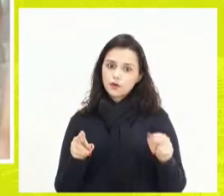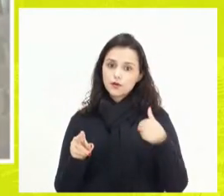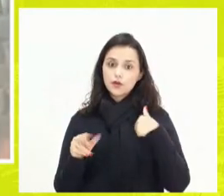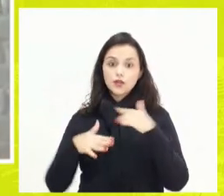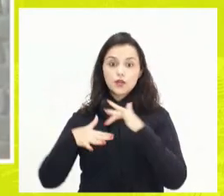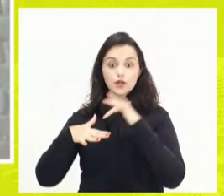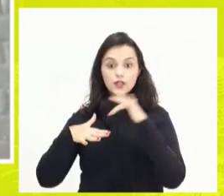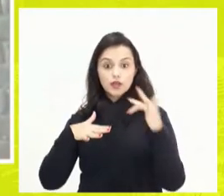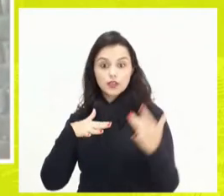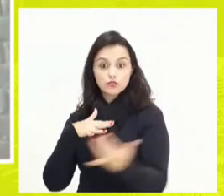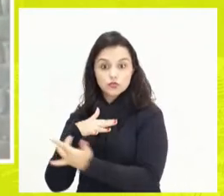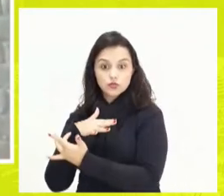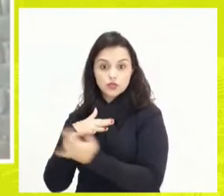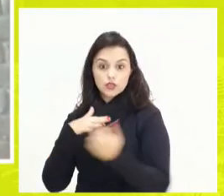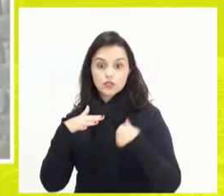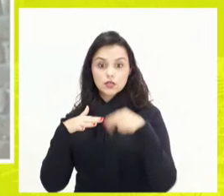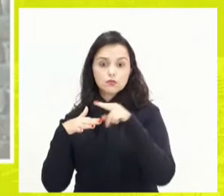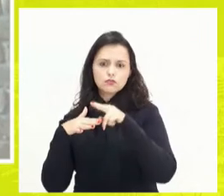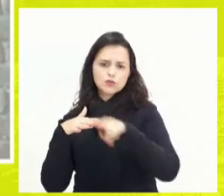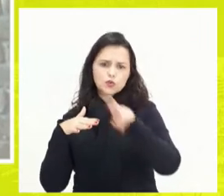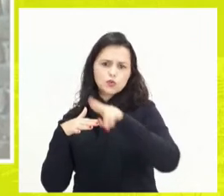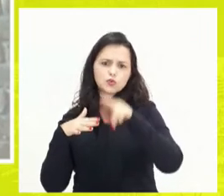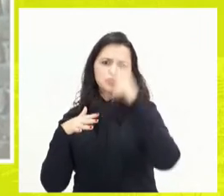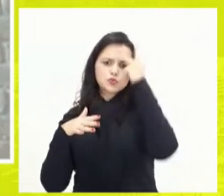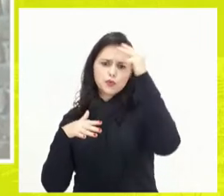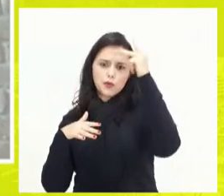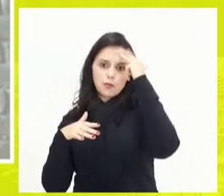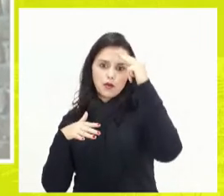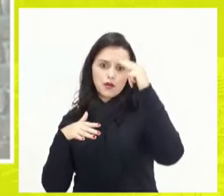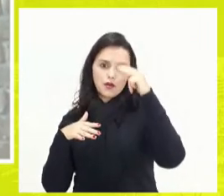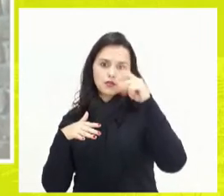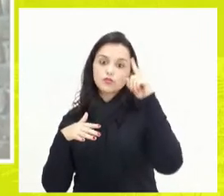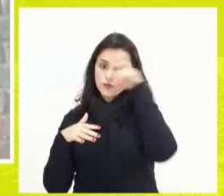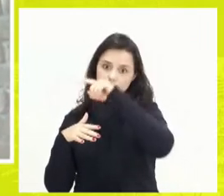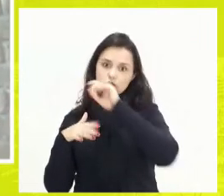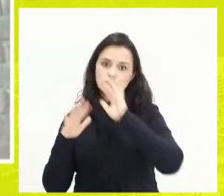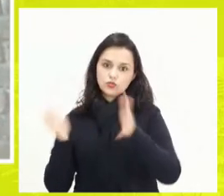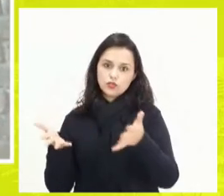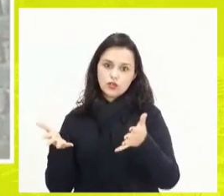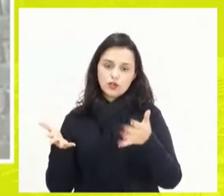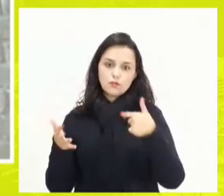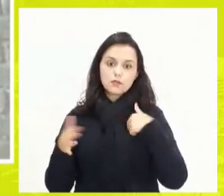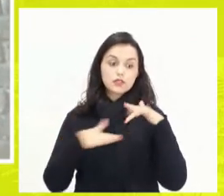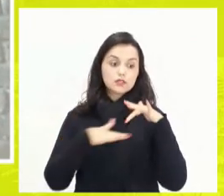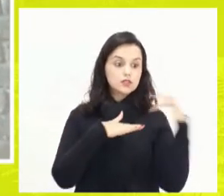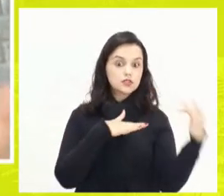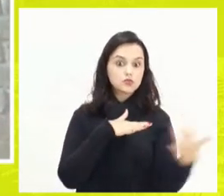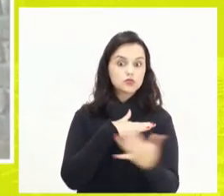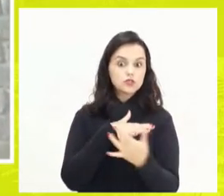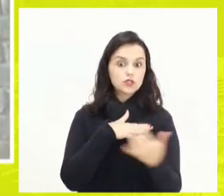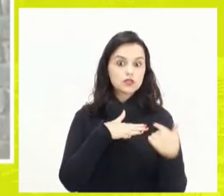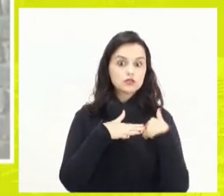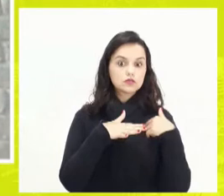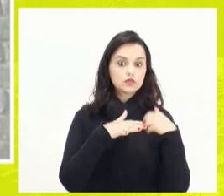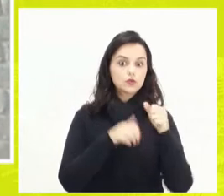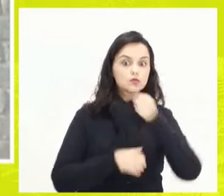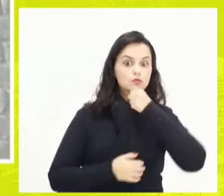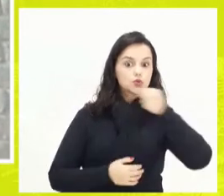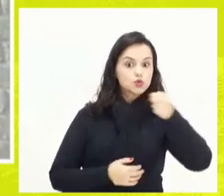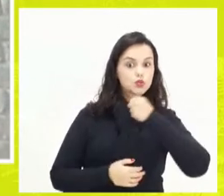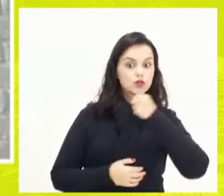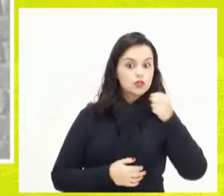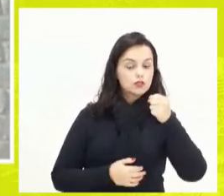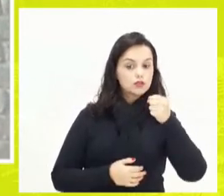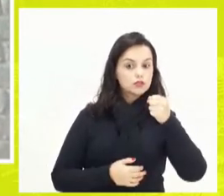using social media as a regular user now as a journalist maybe could be something like if